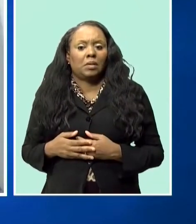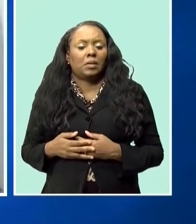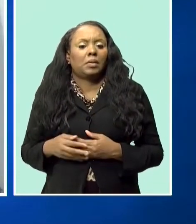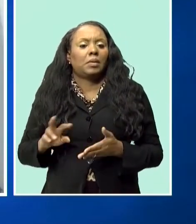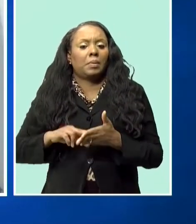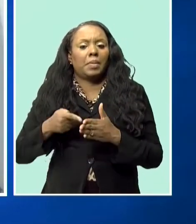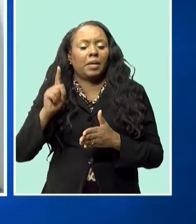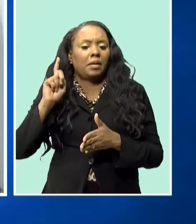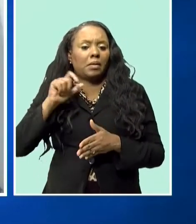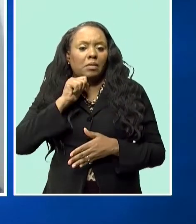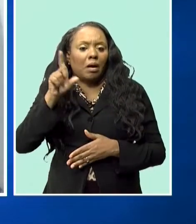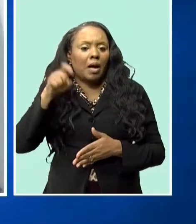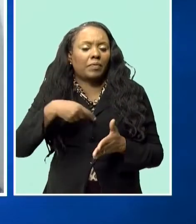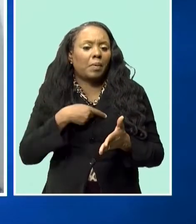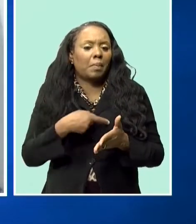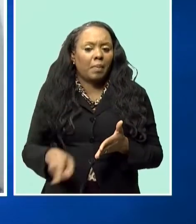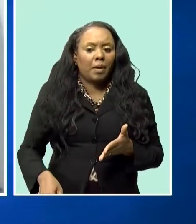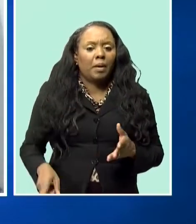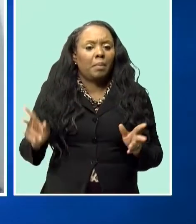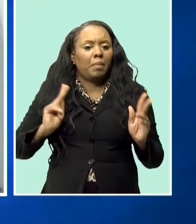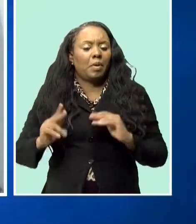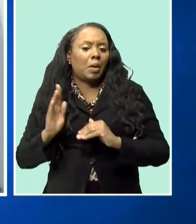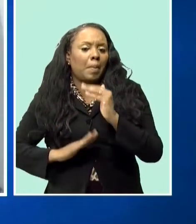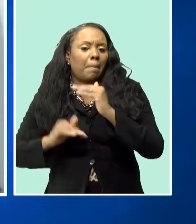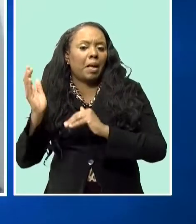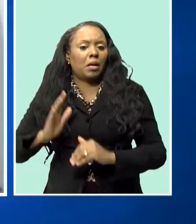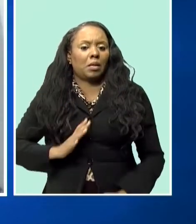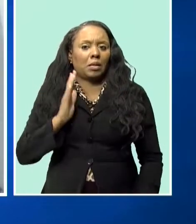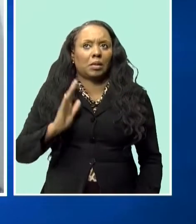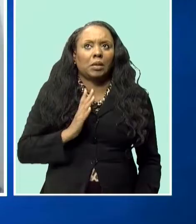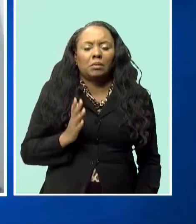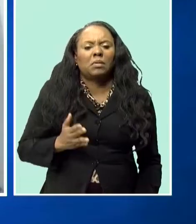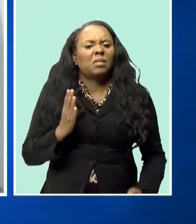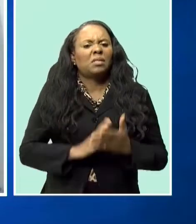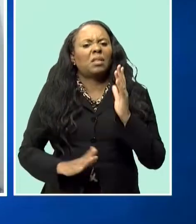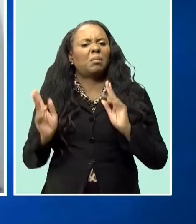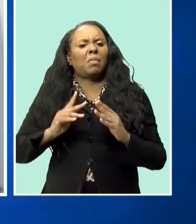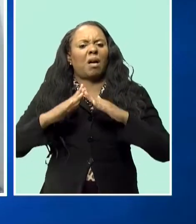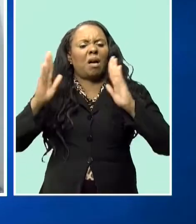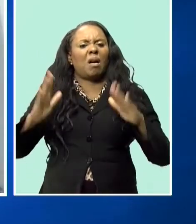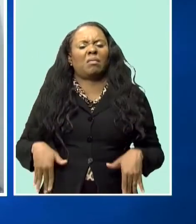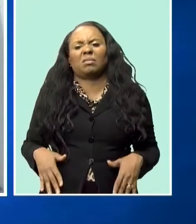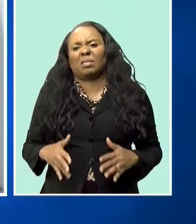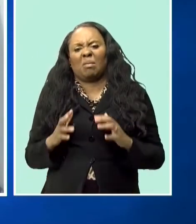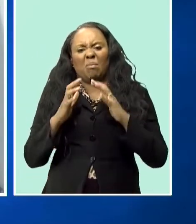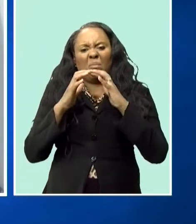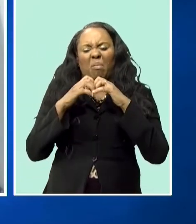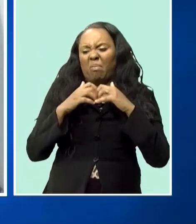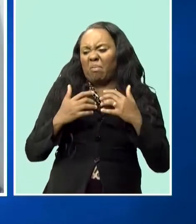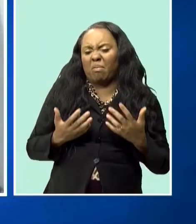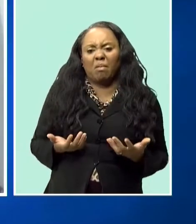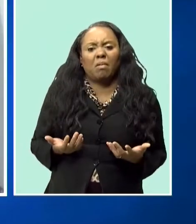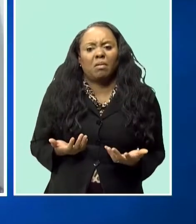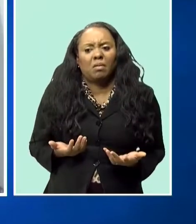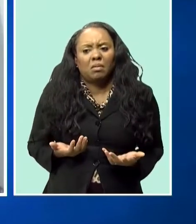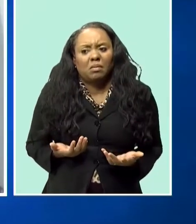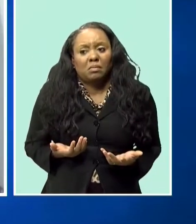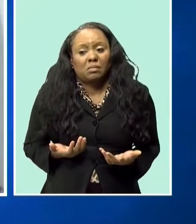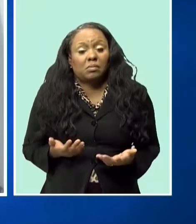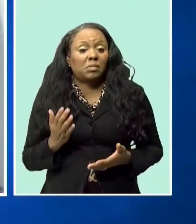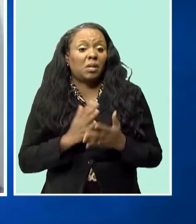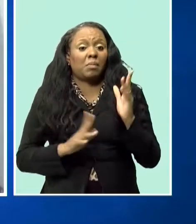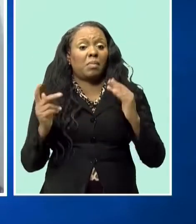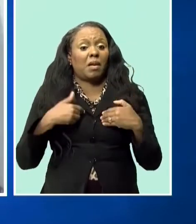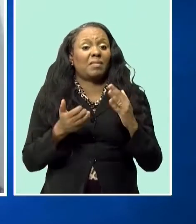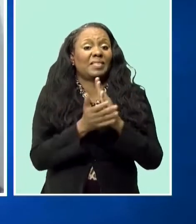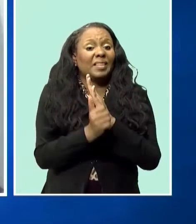labor. There are some houses that look very good, and that's because some of the persons possess skills, but they don't